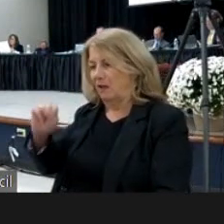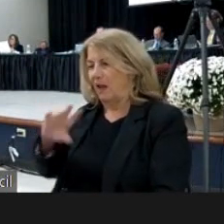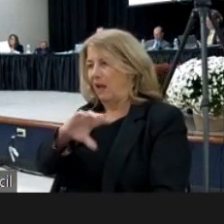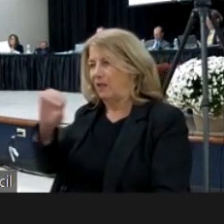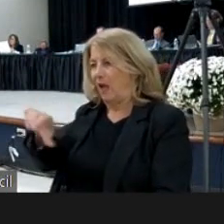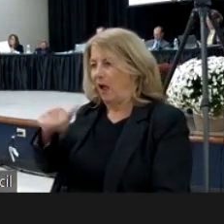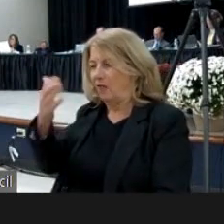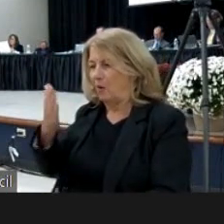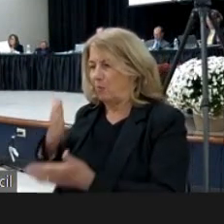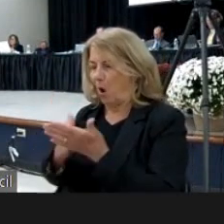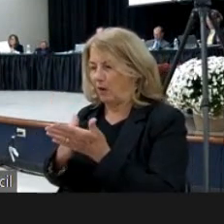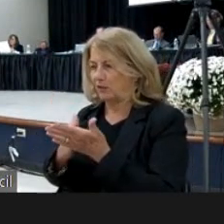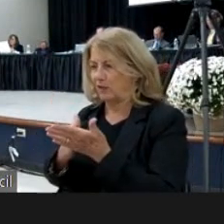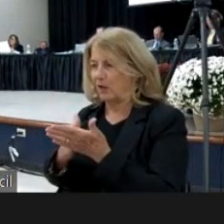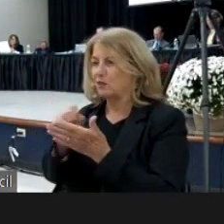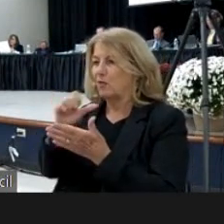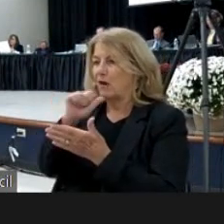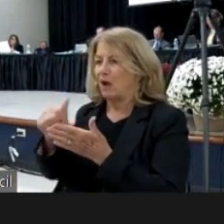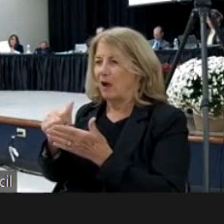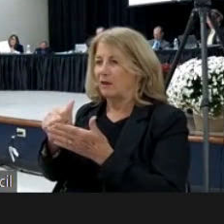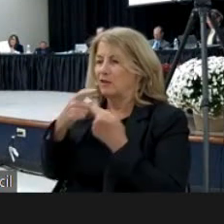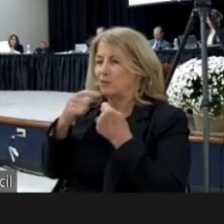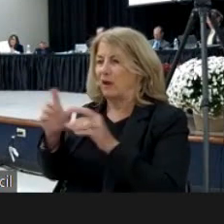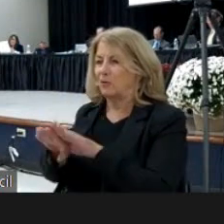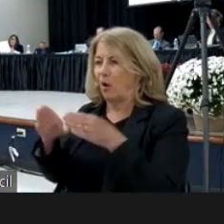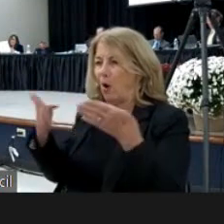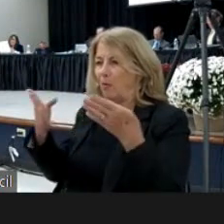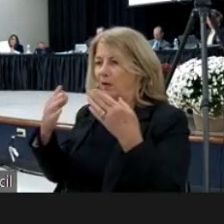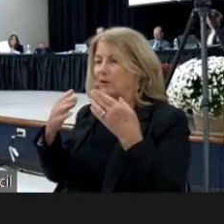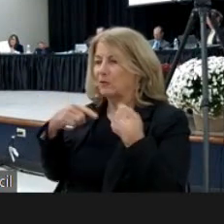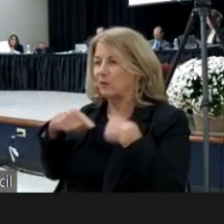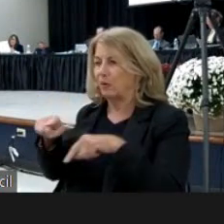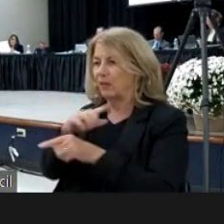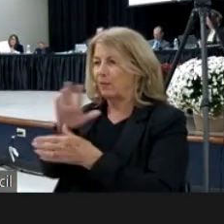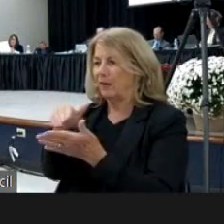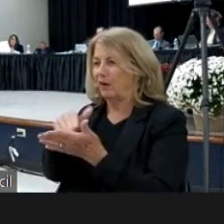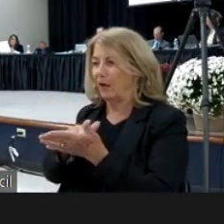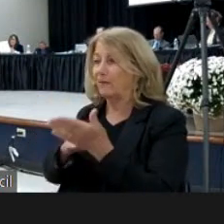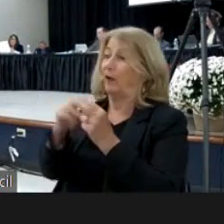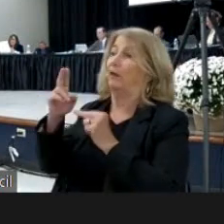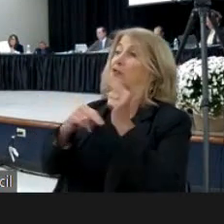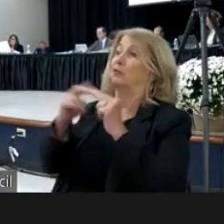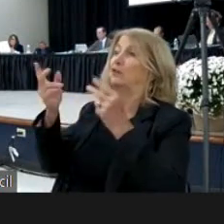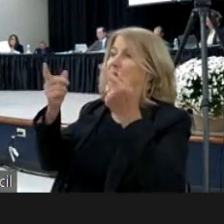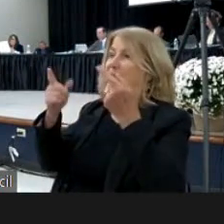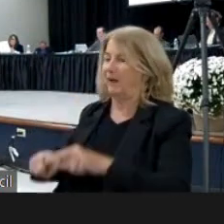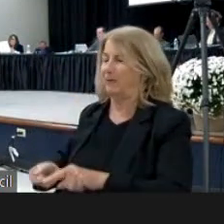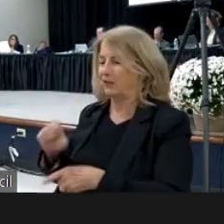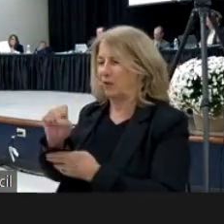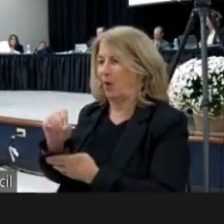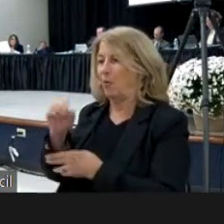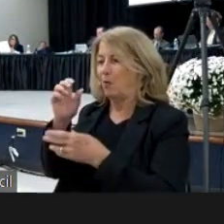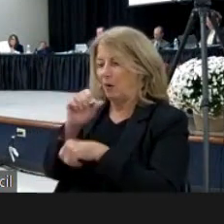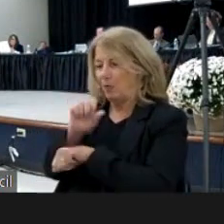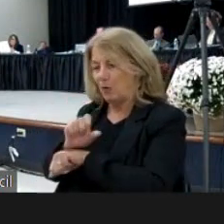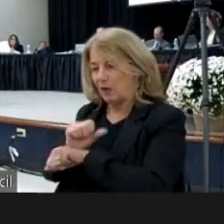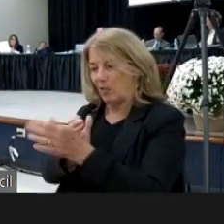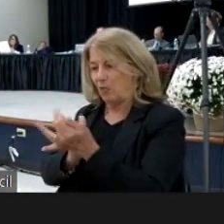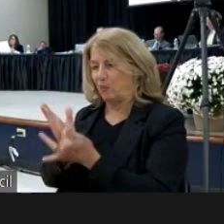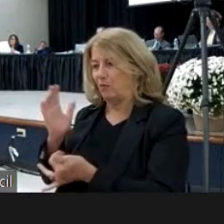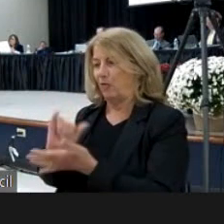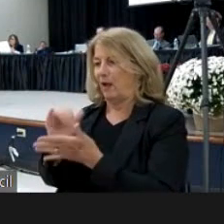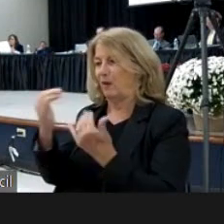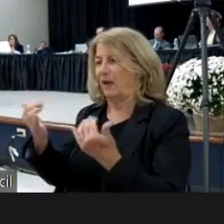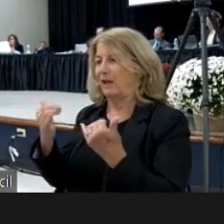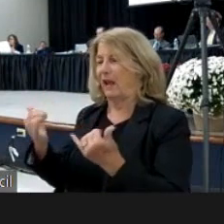there, so that they're not trying to open in the midst of the construction. So we're working through that right now, and I